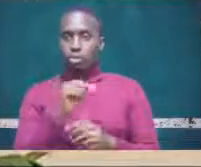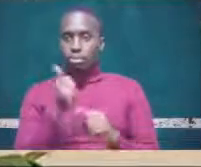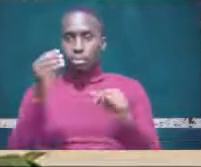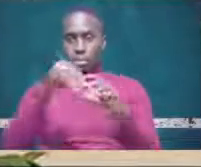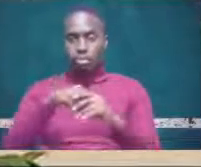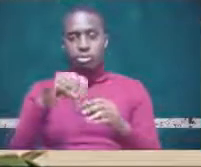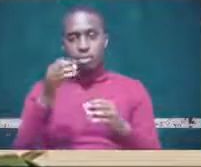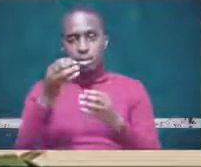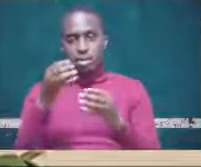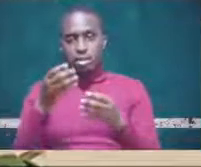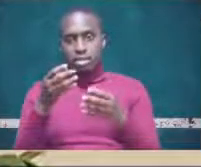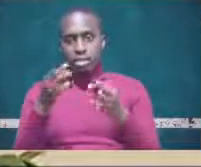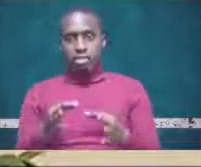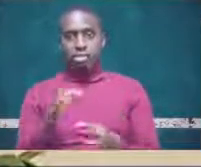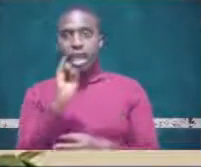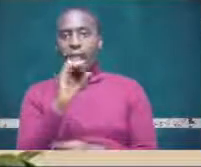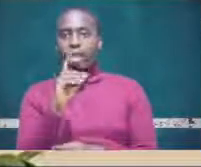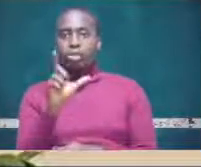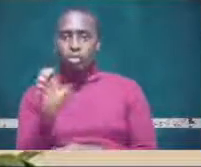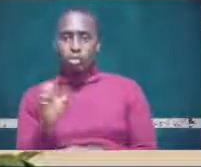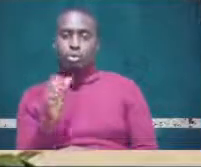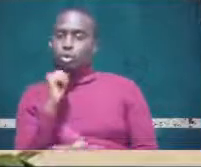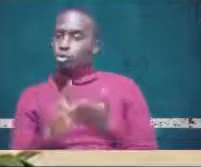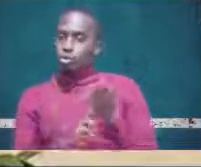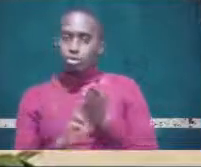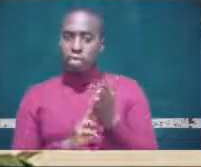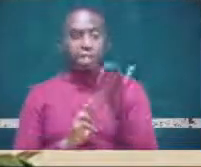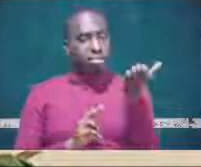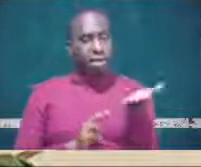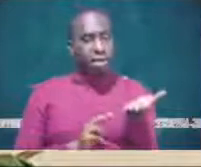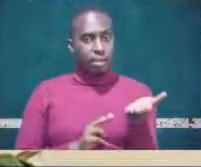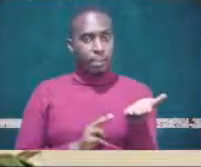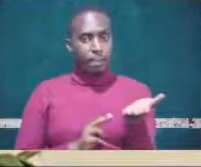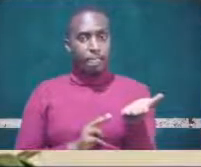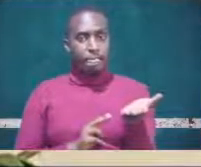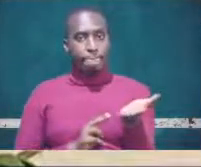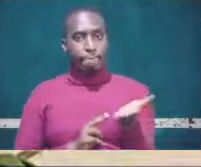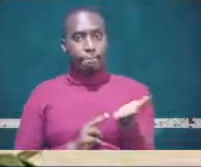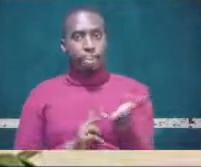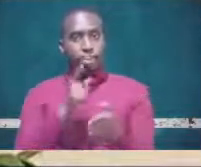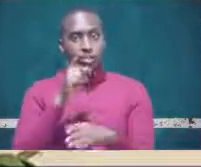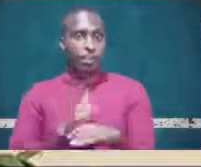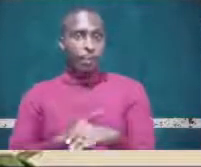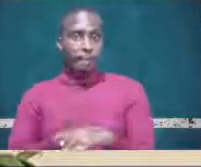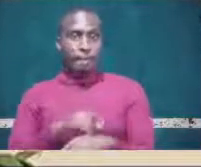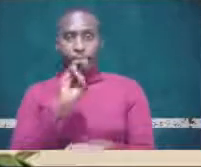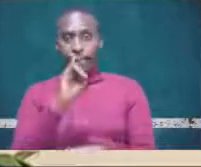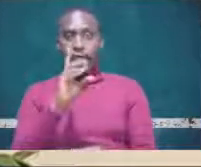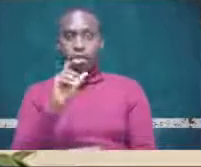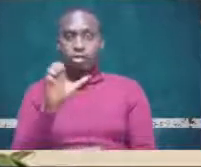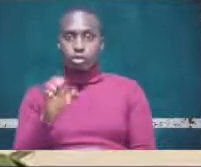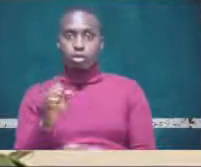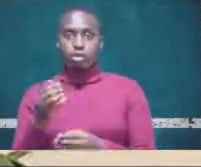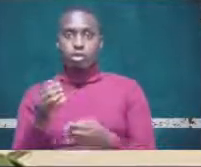under production. They are idle, not being used, they are just there. So those are idle resources. So